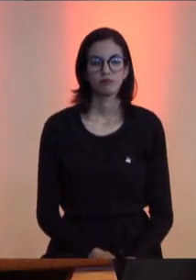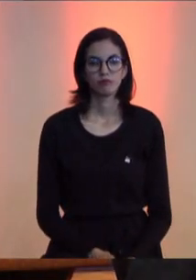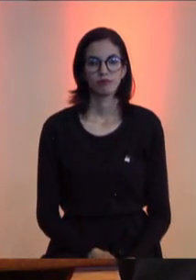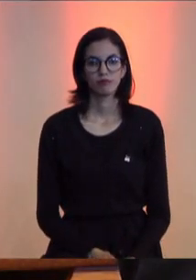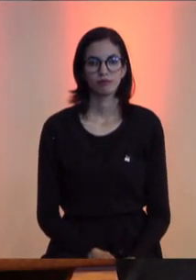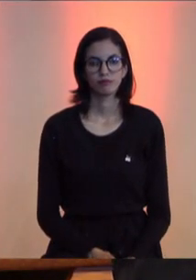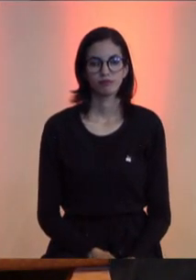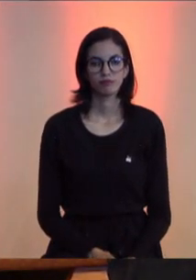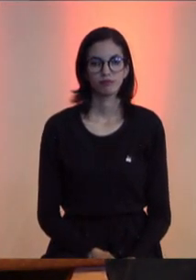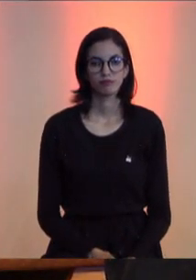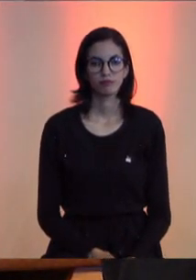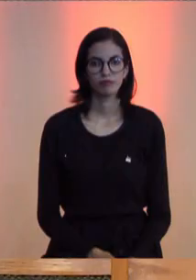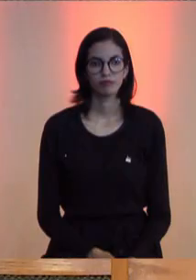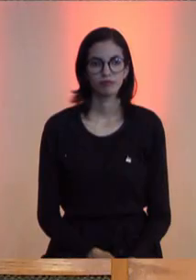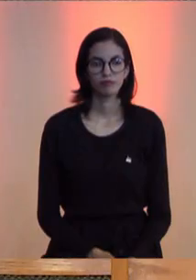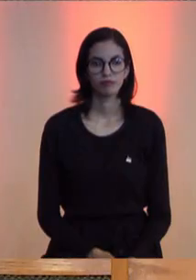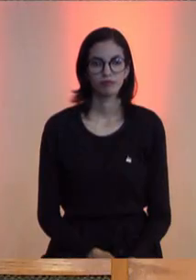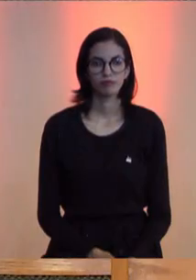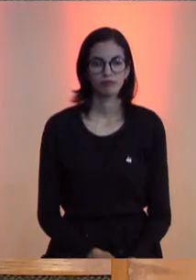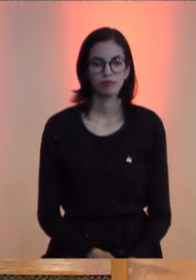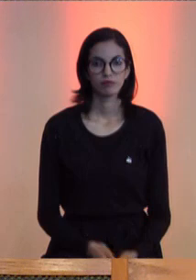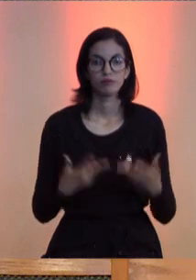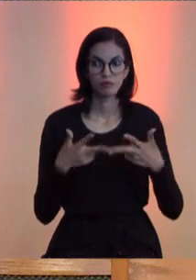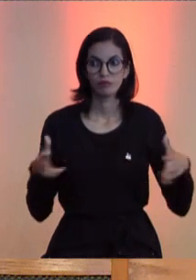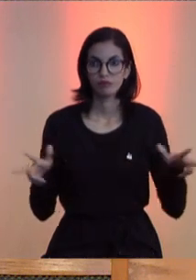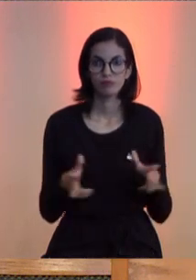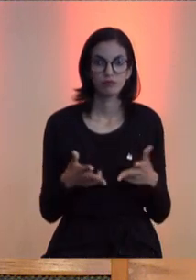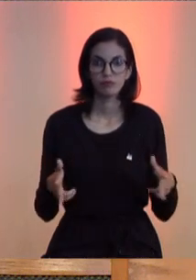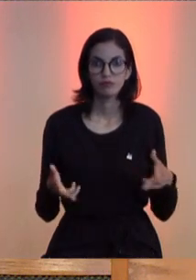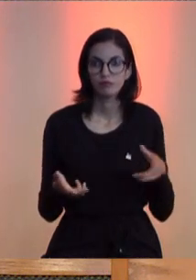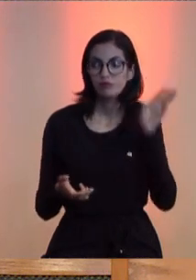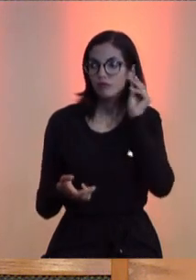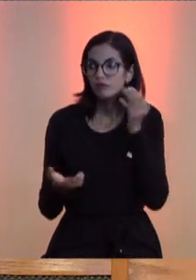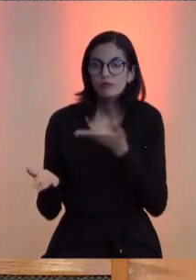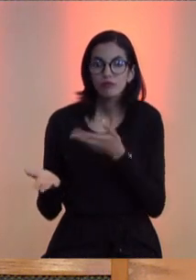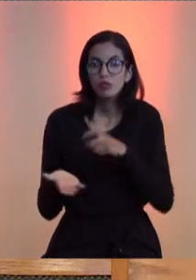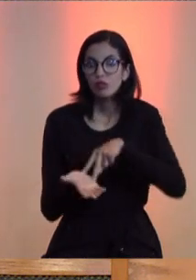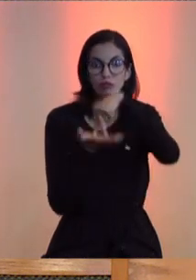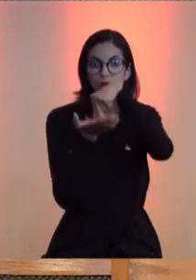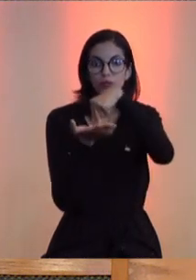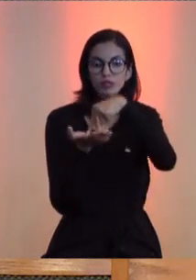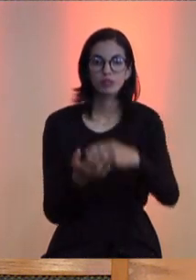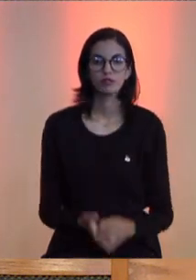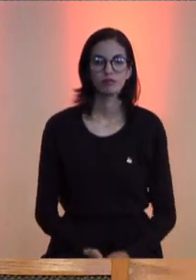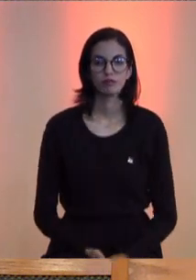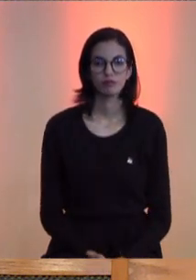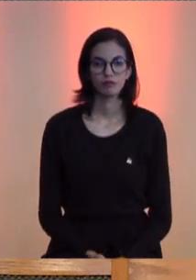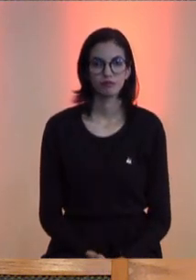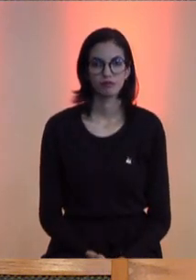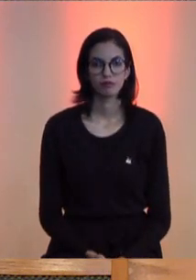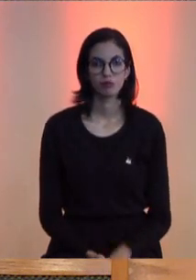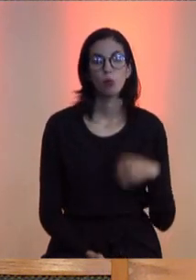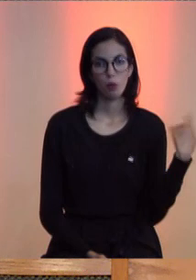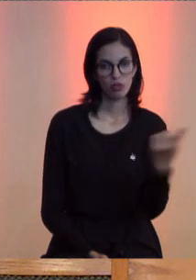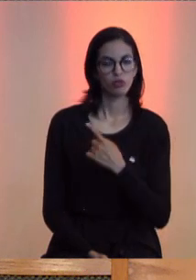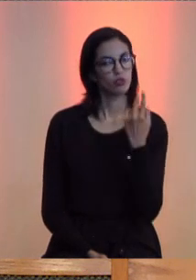of this university. Escuchadme, queridos amigos de este campus. When you have principles, cuando tenemos principios,